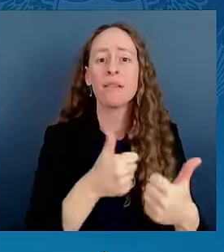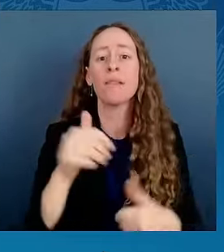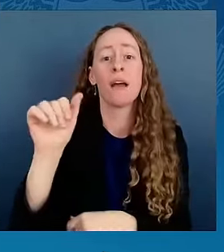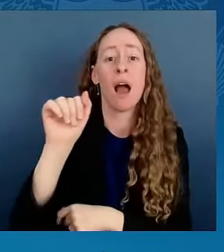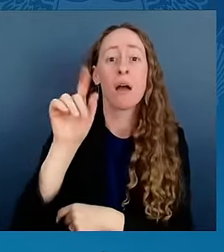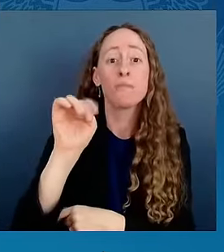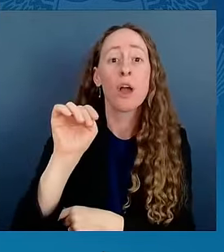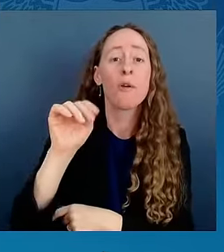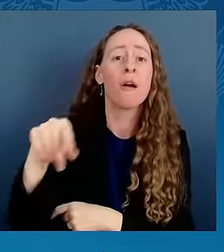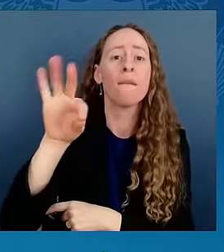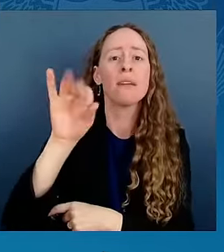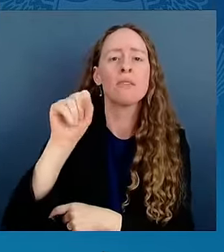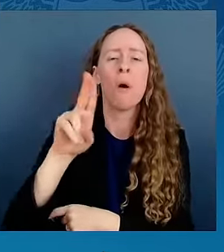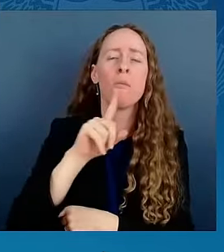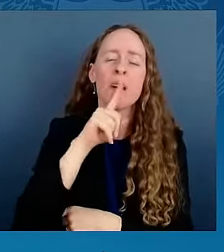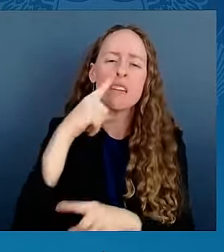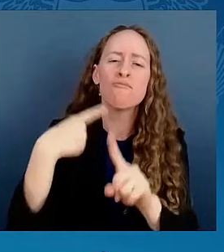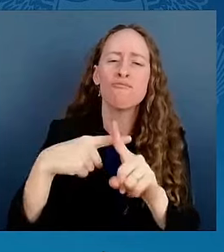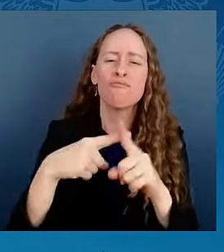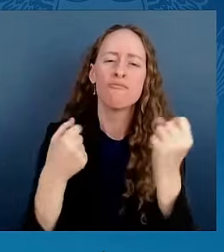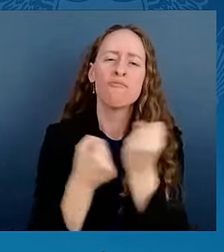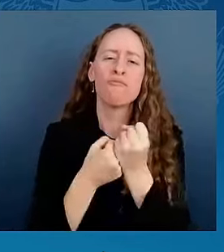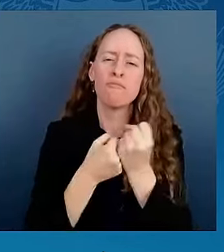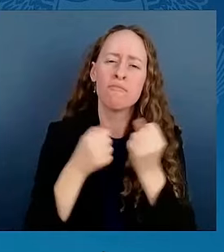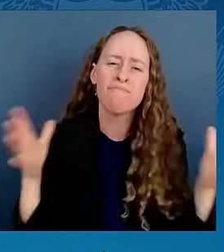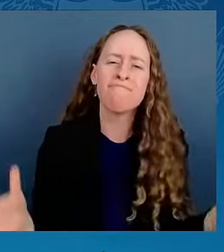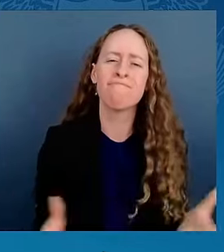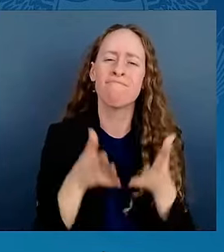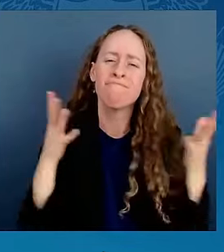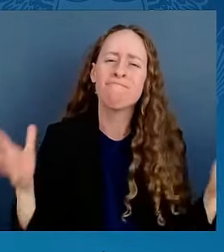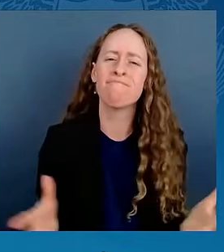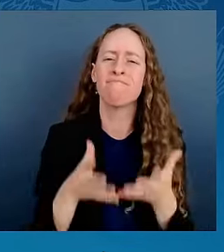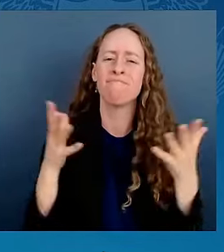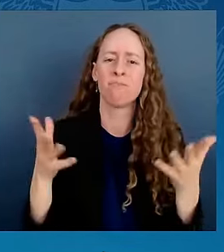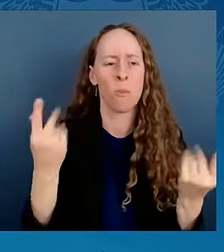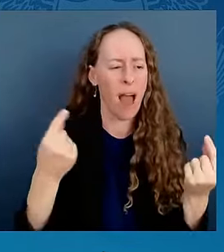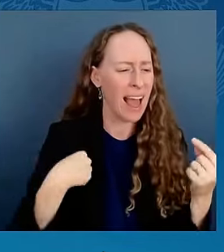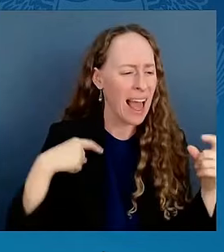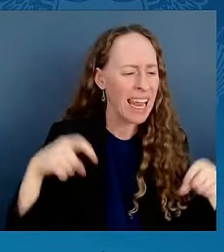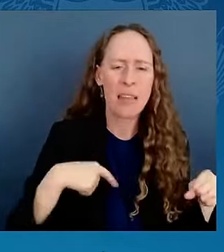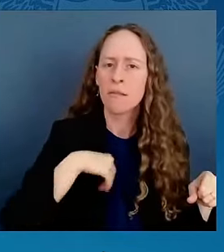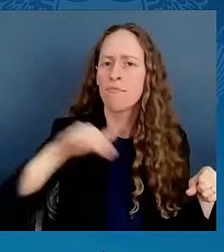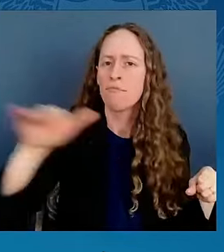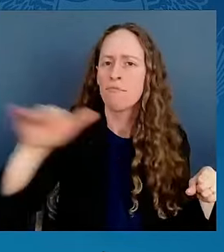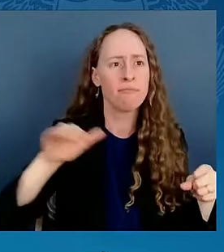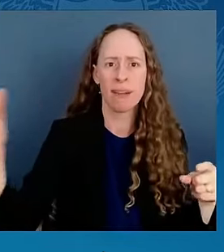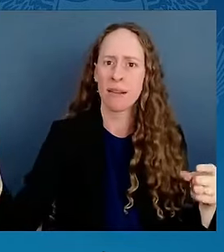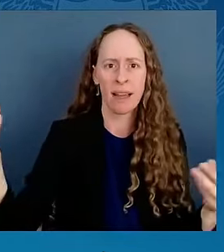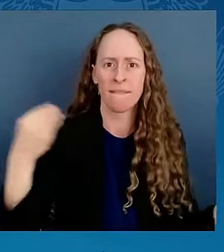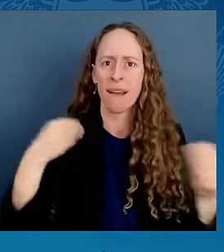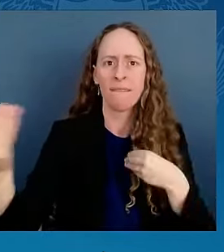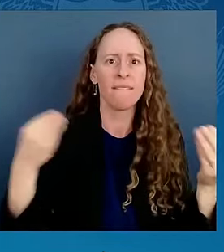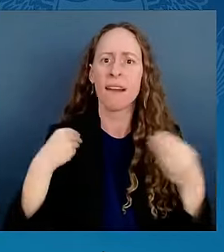the resources to help us succeed in the classroom, in sports, and in life. The family environment created by my